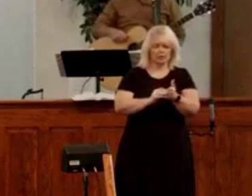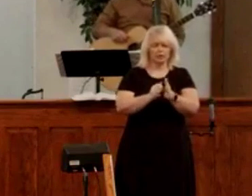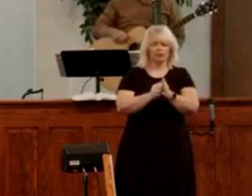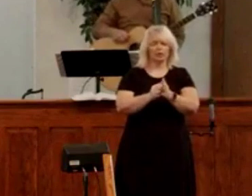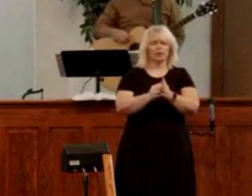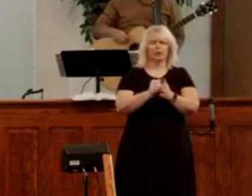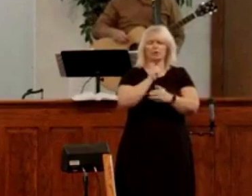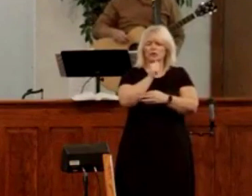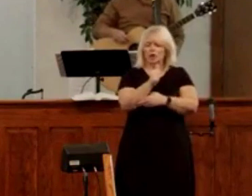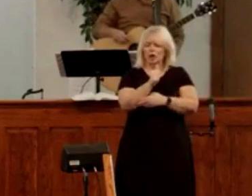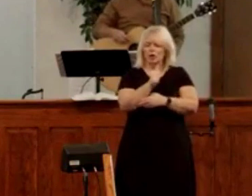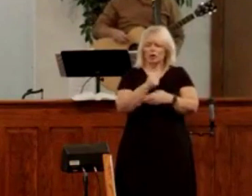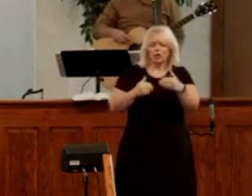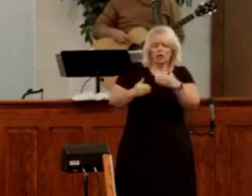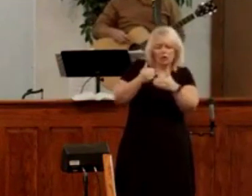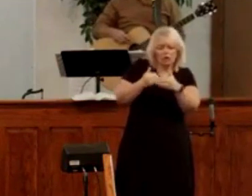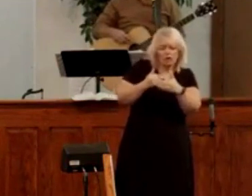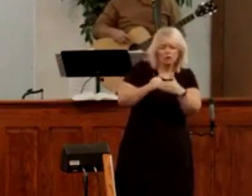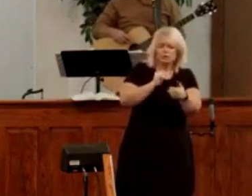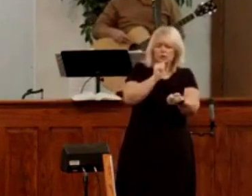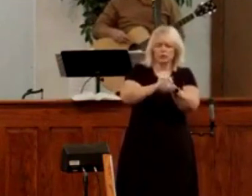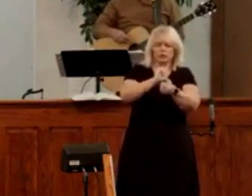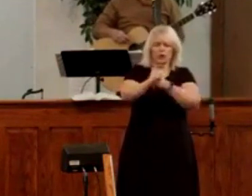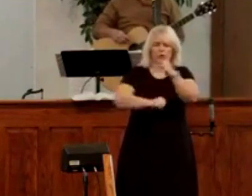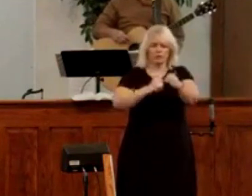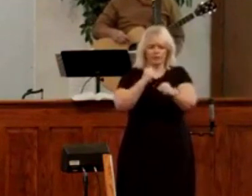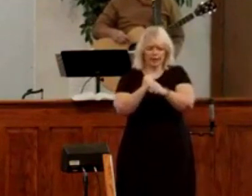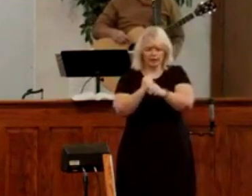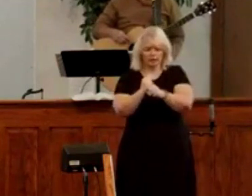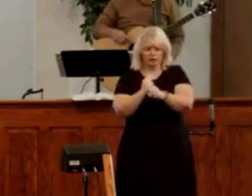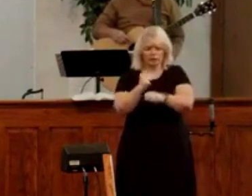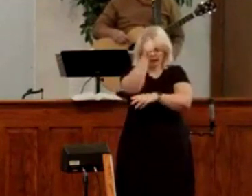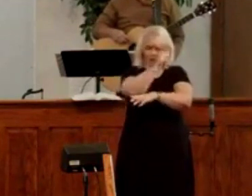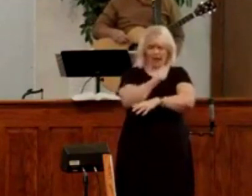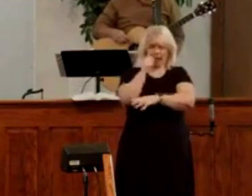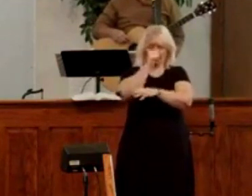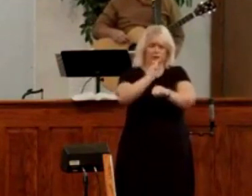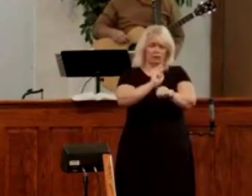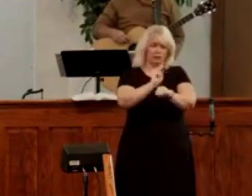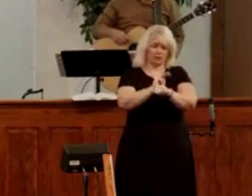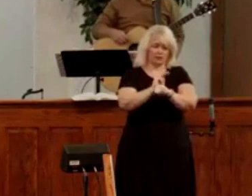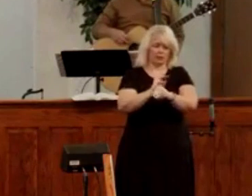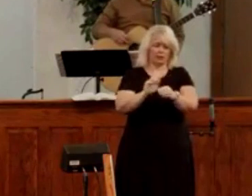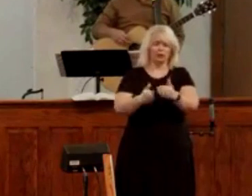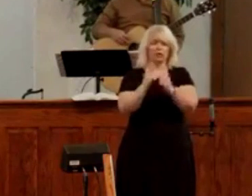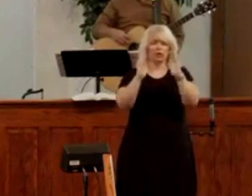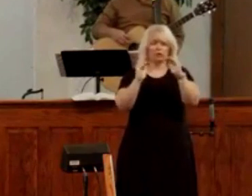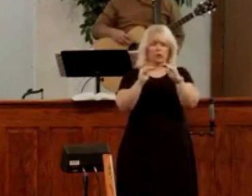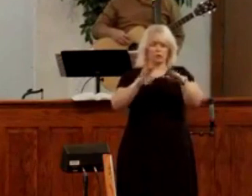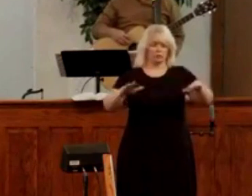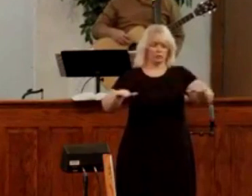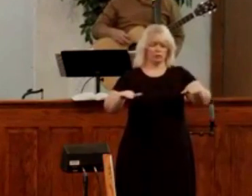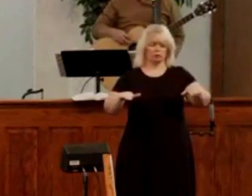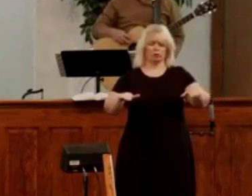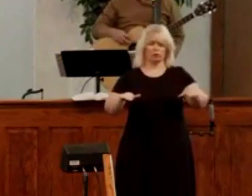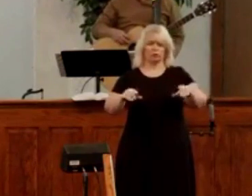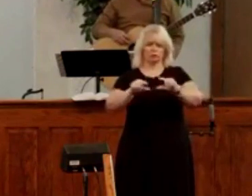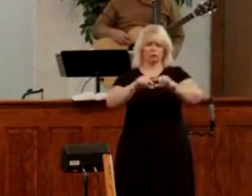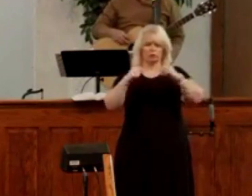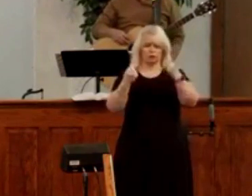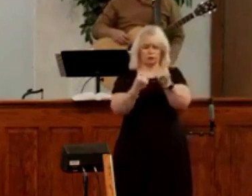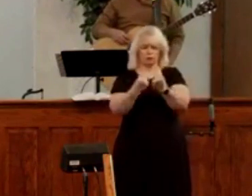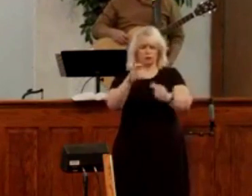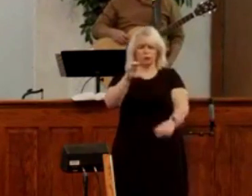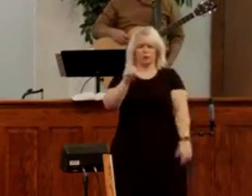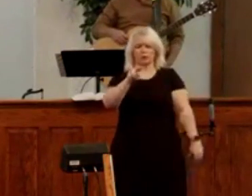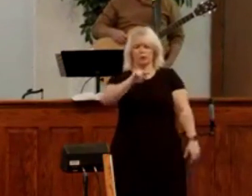called to, which are Rock of Ages Ministry, Zambia, as well as the New Hope Children's Village that Connie runs when